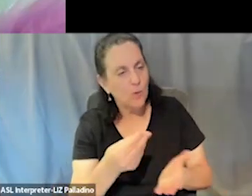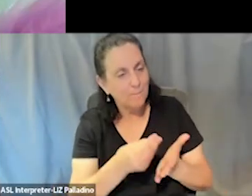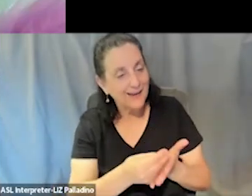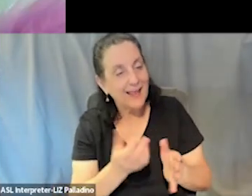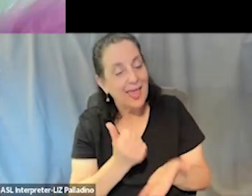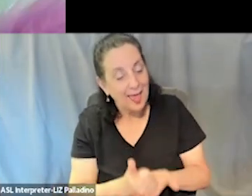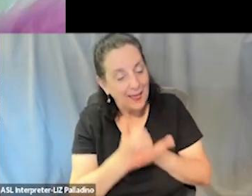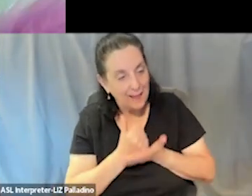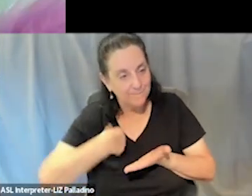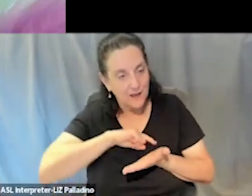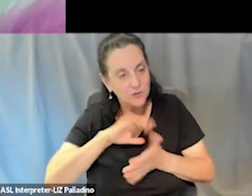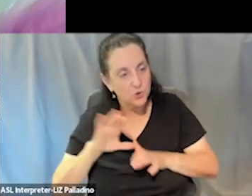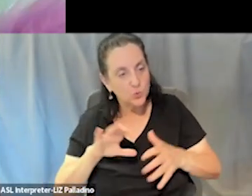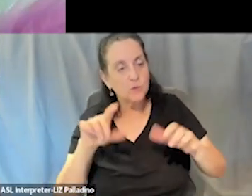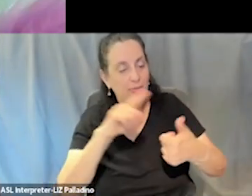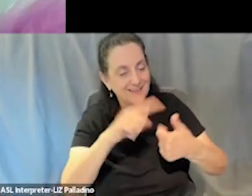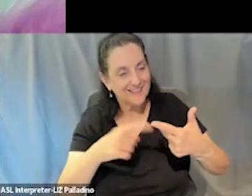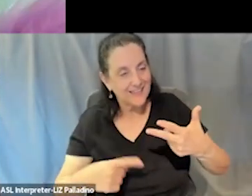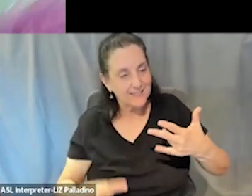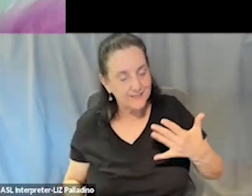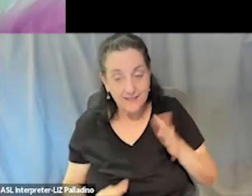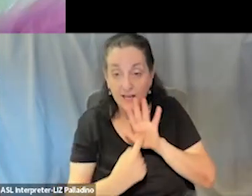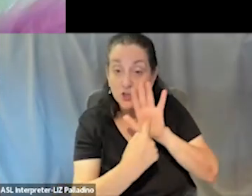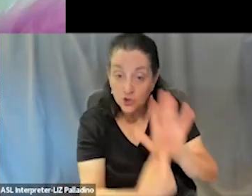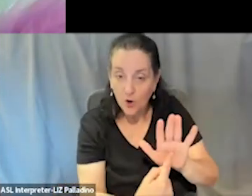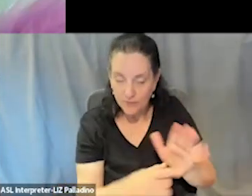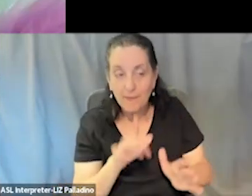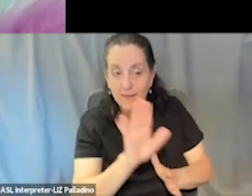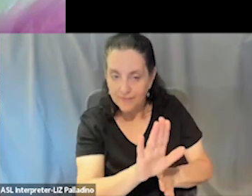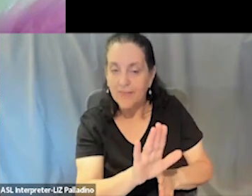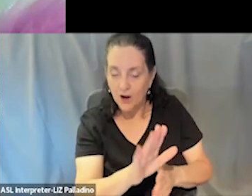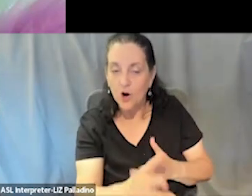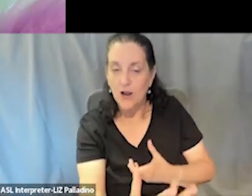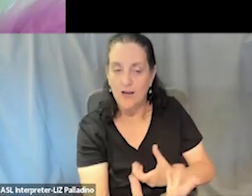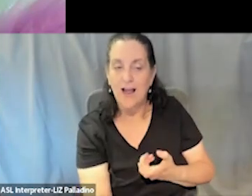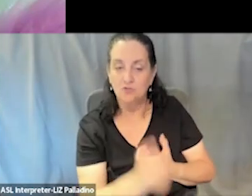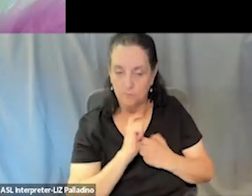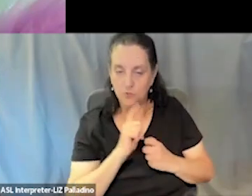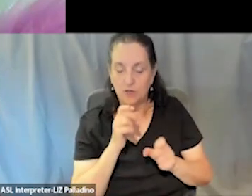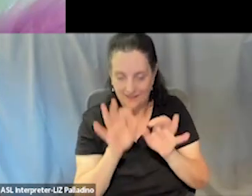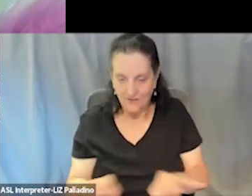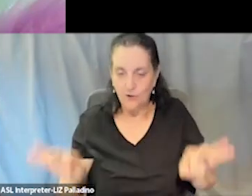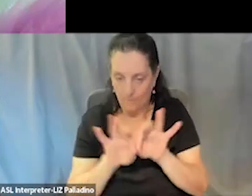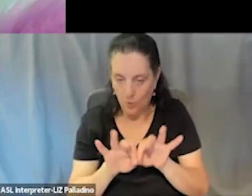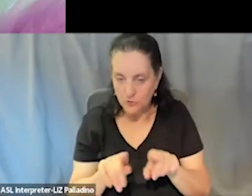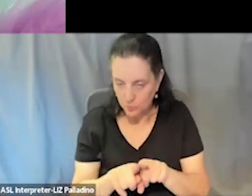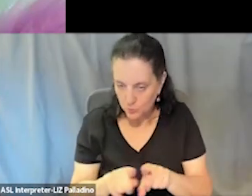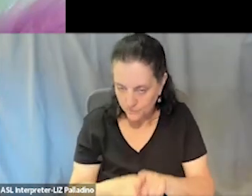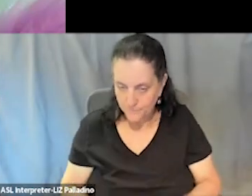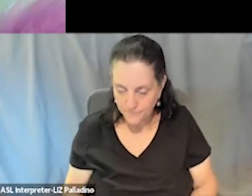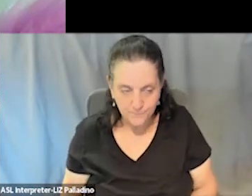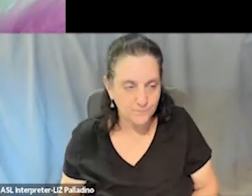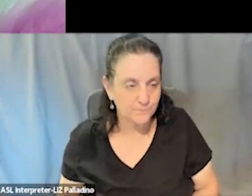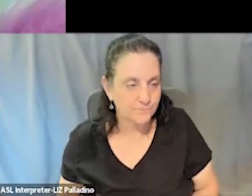positive engagement or experience so you can keep them in that circular donor cultivation cycle. Next slide,